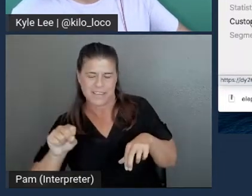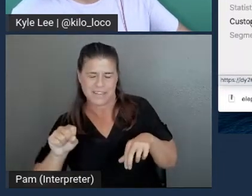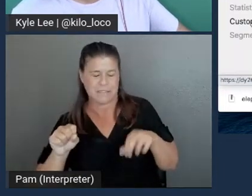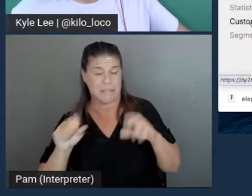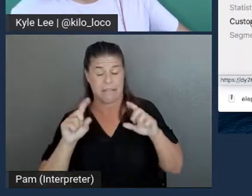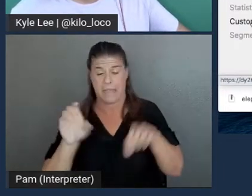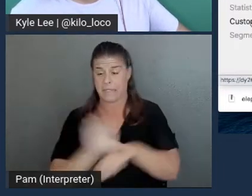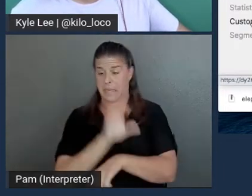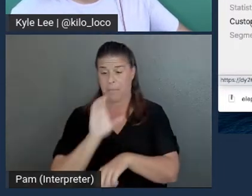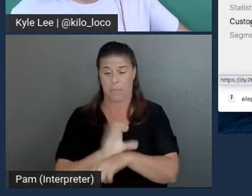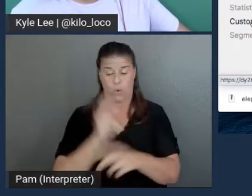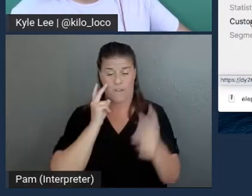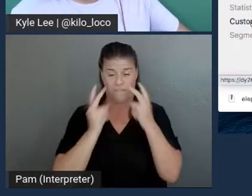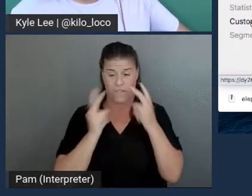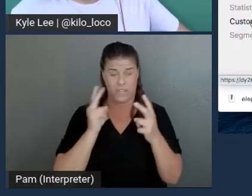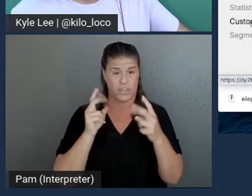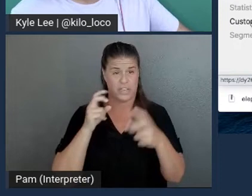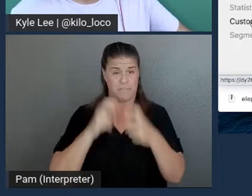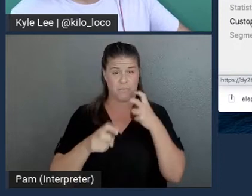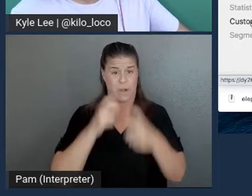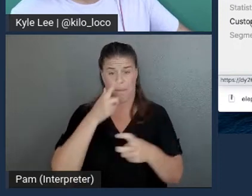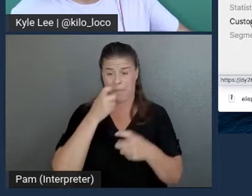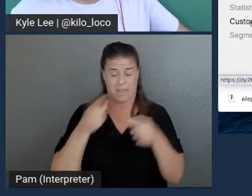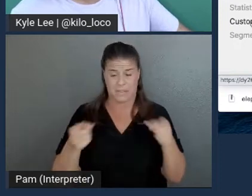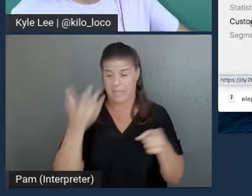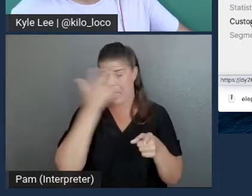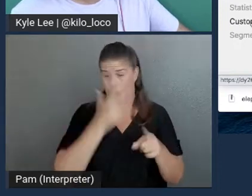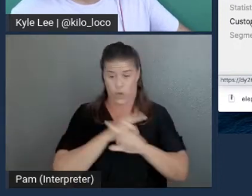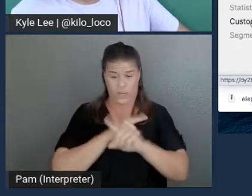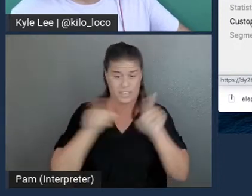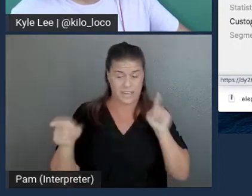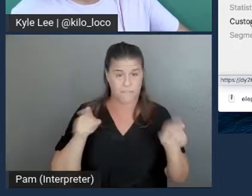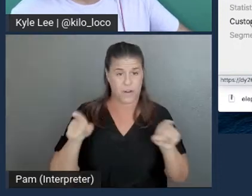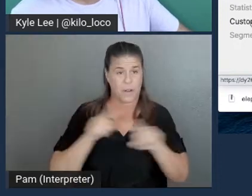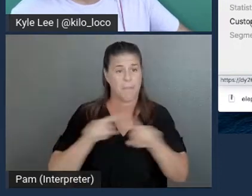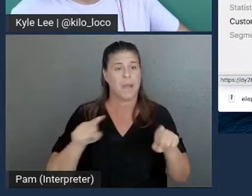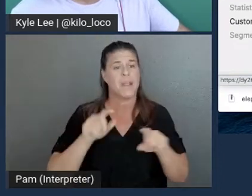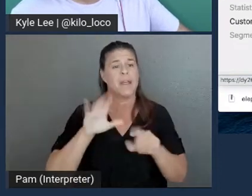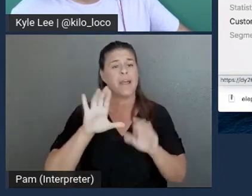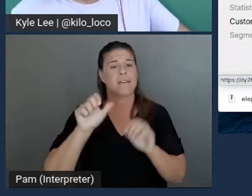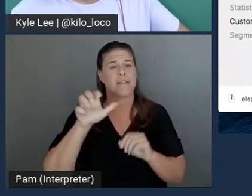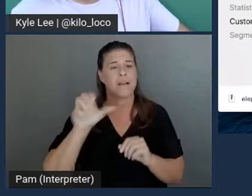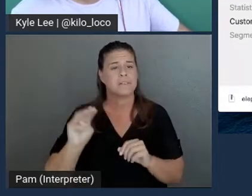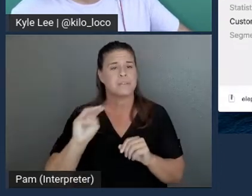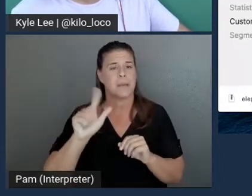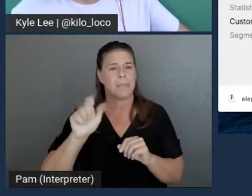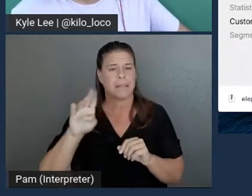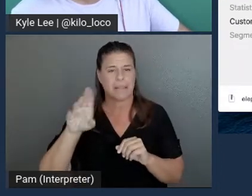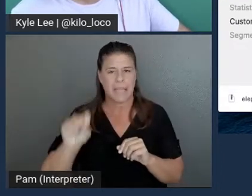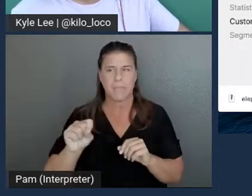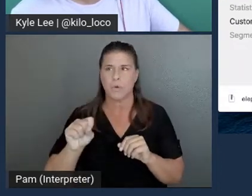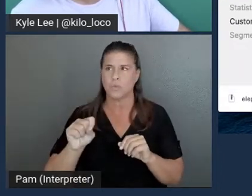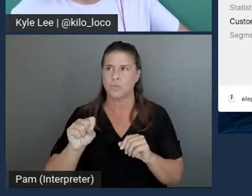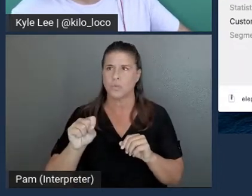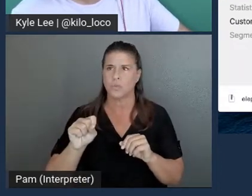vision problem. So custom labels was a feature launched 2 reinvents